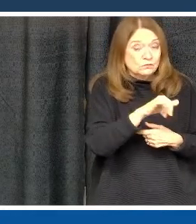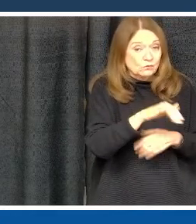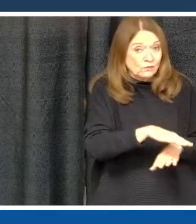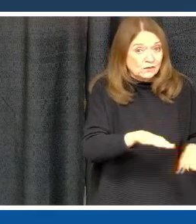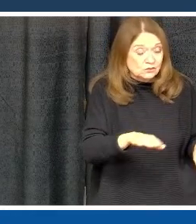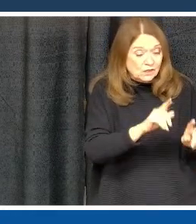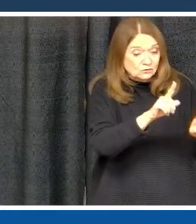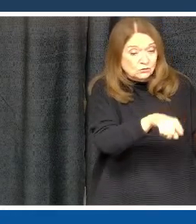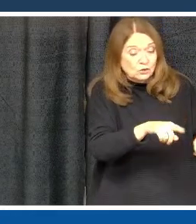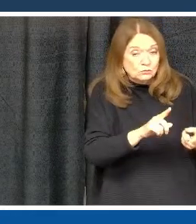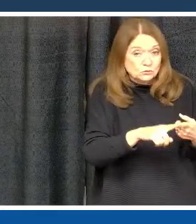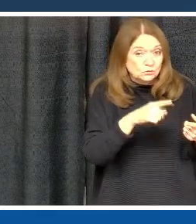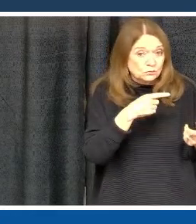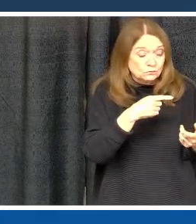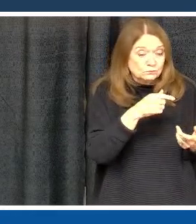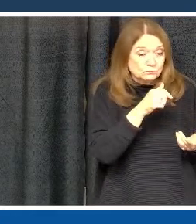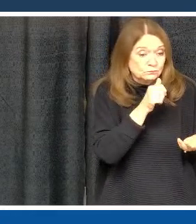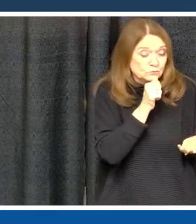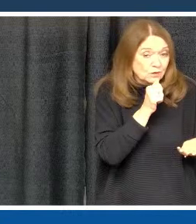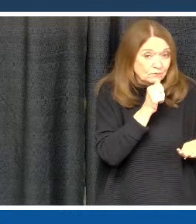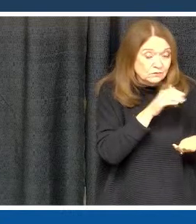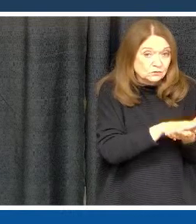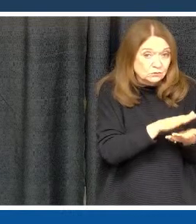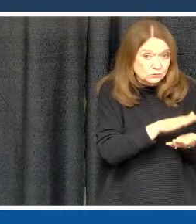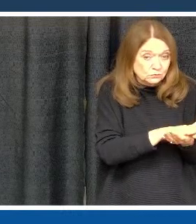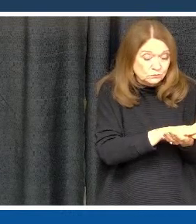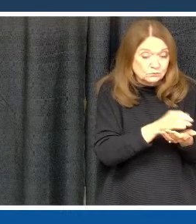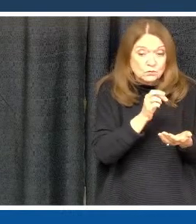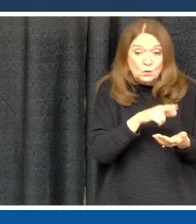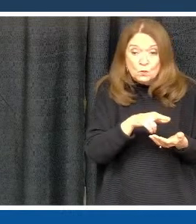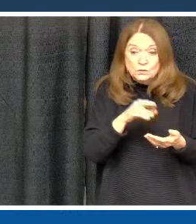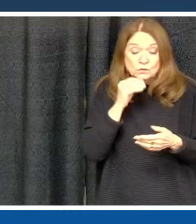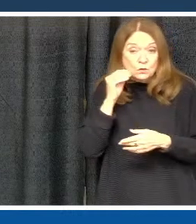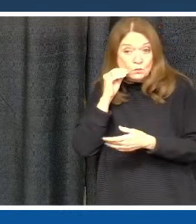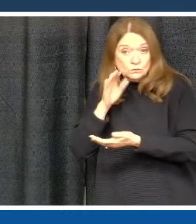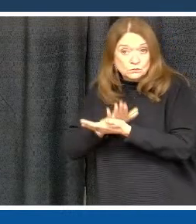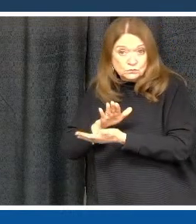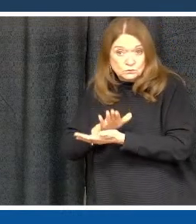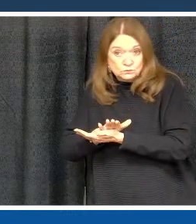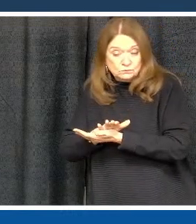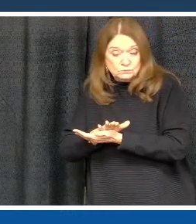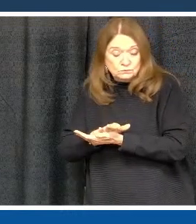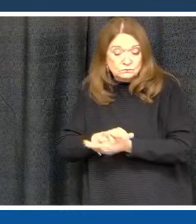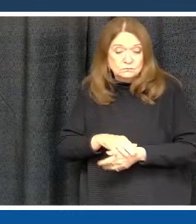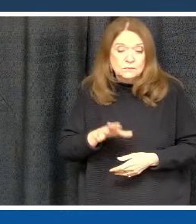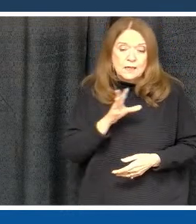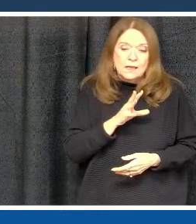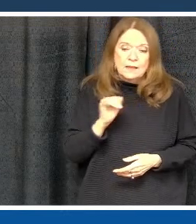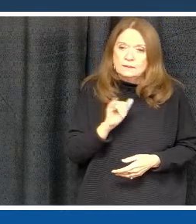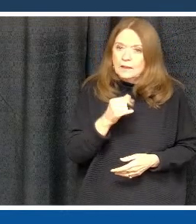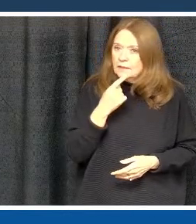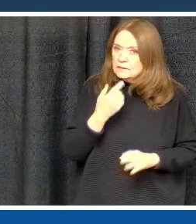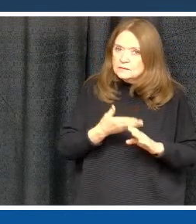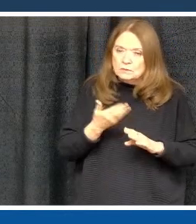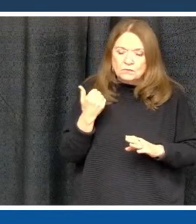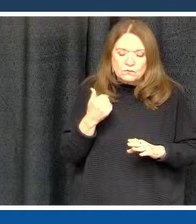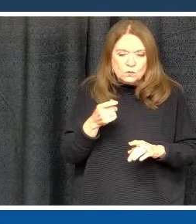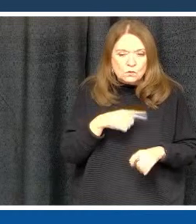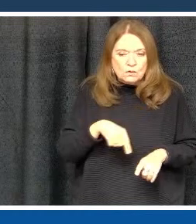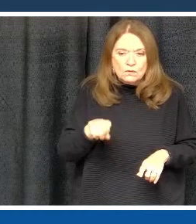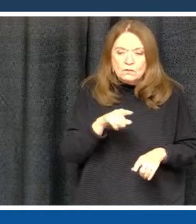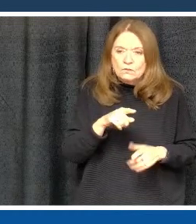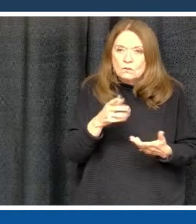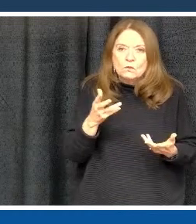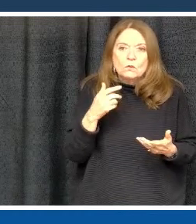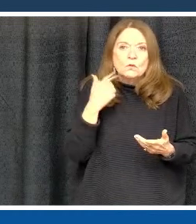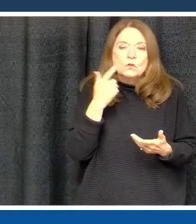to go to a private school or to be homeschooled. And like I said before, think of what would